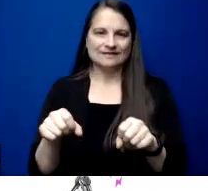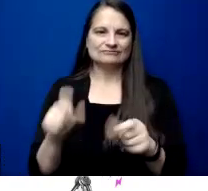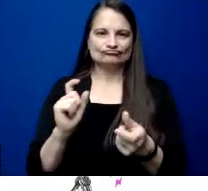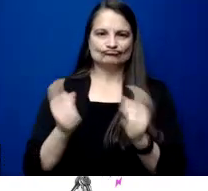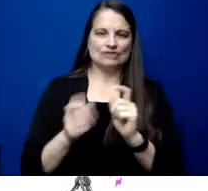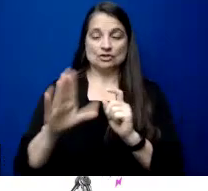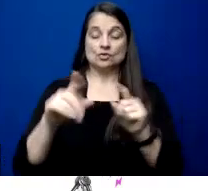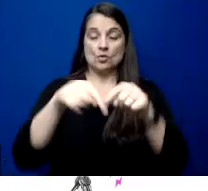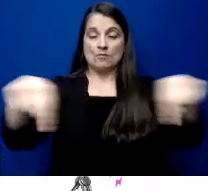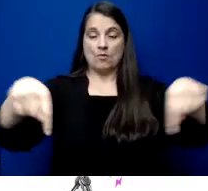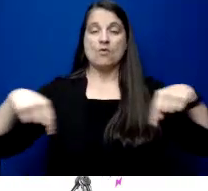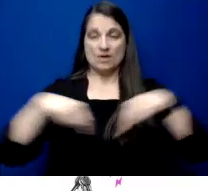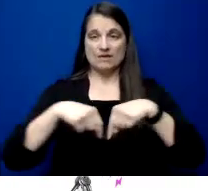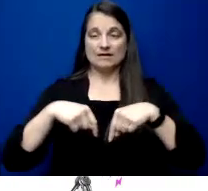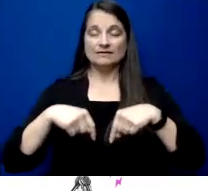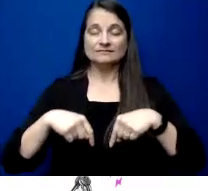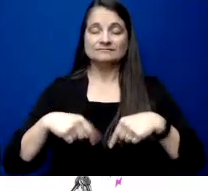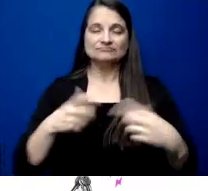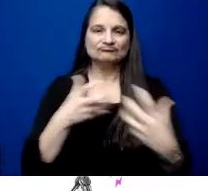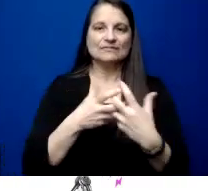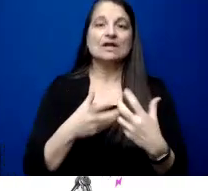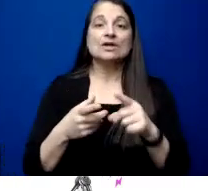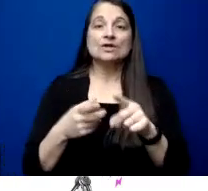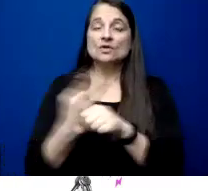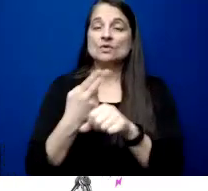well. Also using reacher grabbers, which are